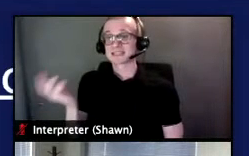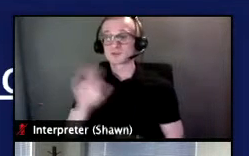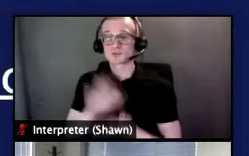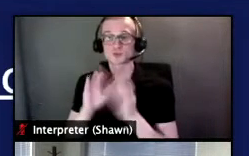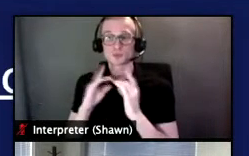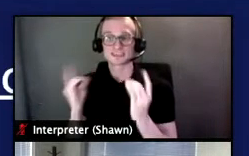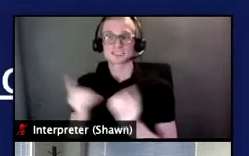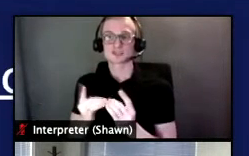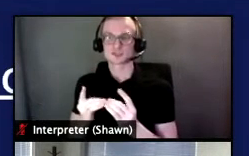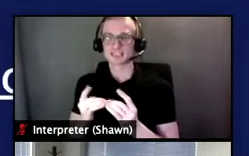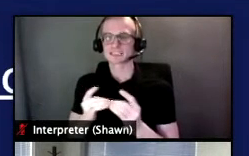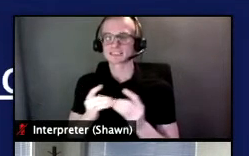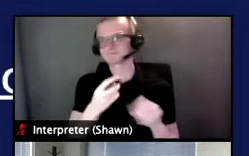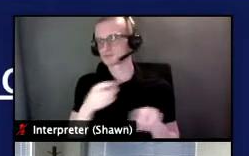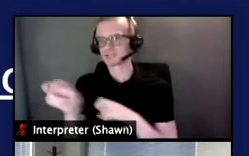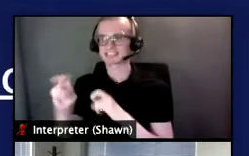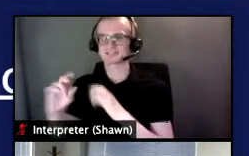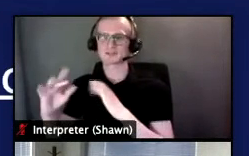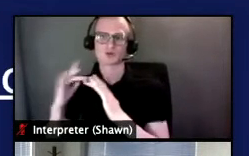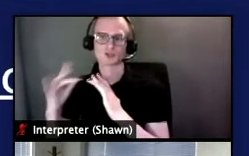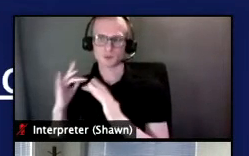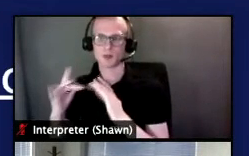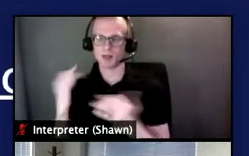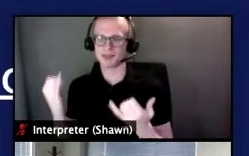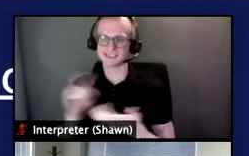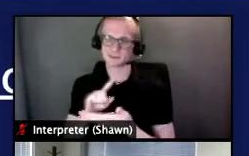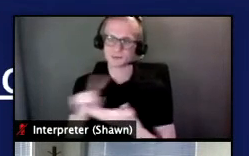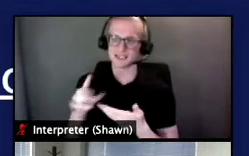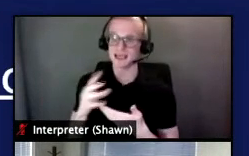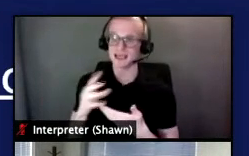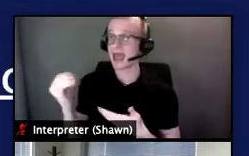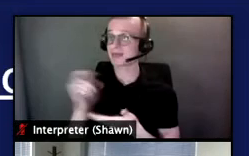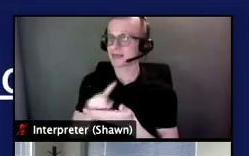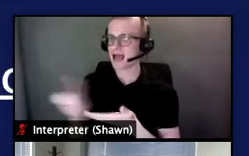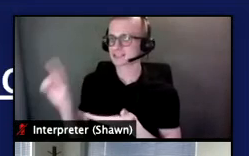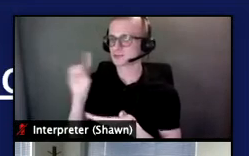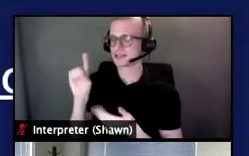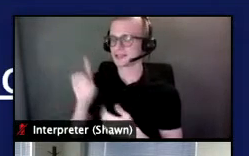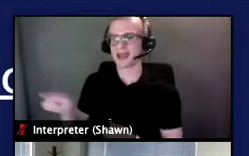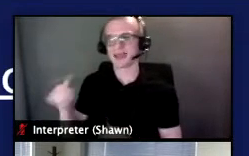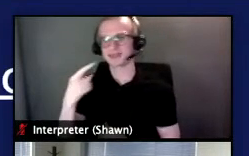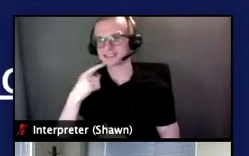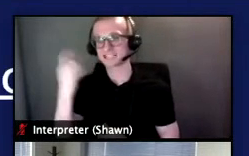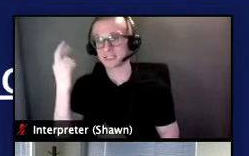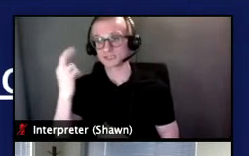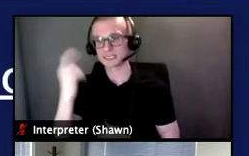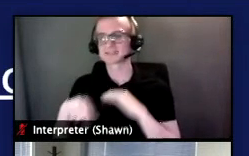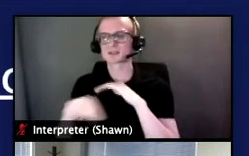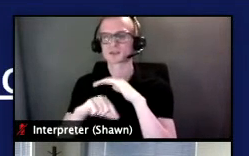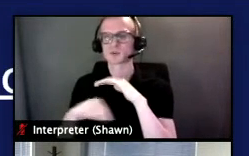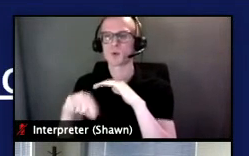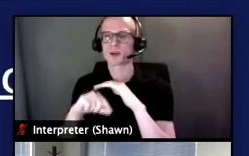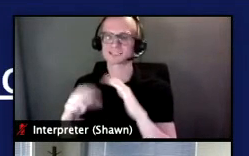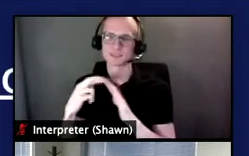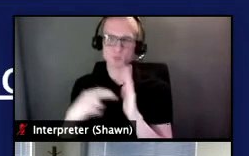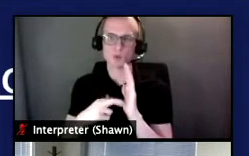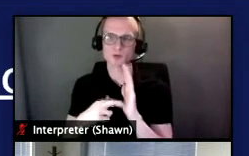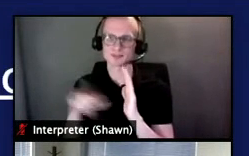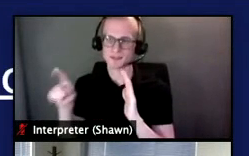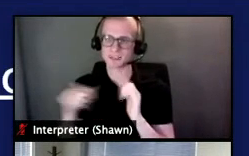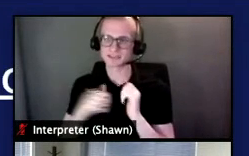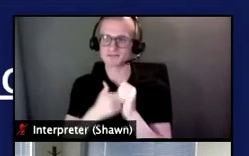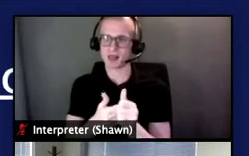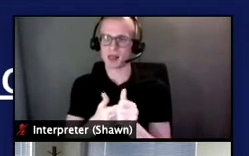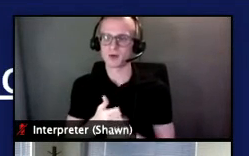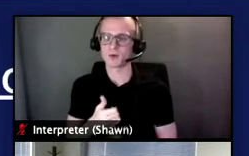and last week, and frequently they are citing the quarantine guidelines that they have to follow. And in particular, that now that they